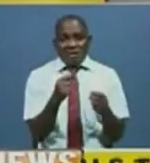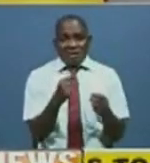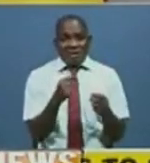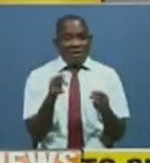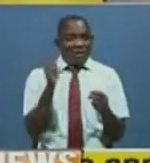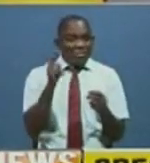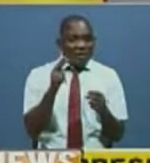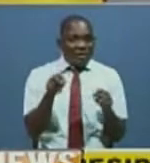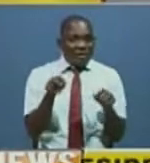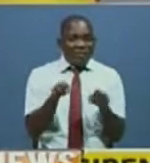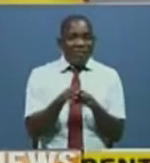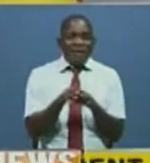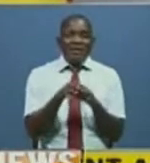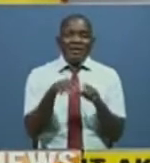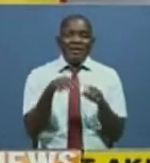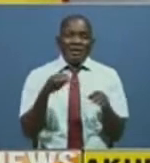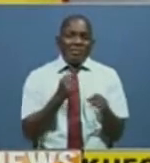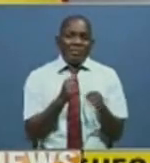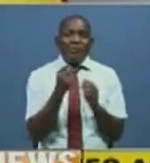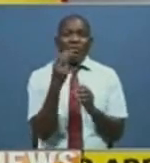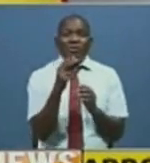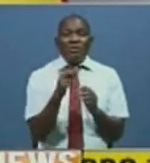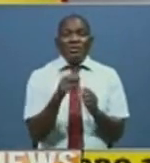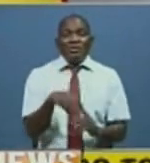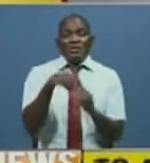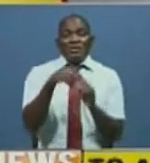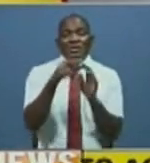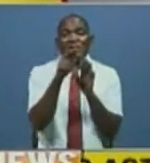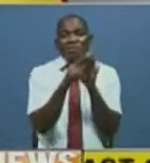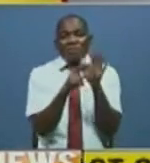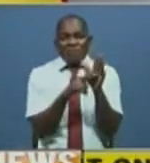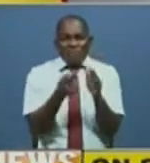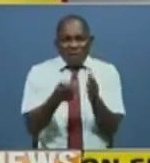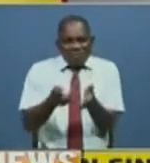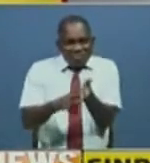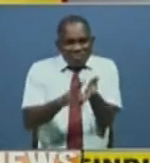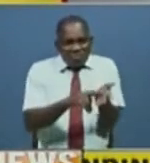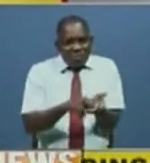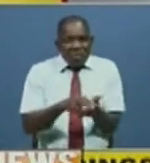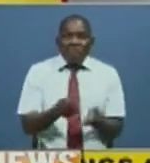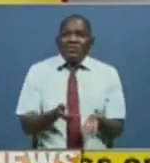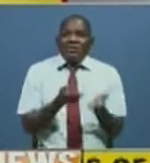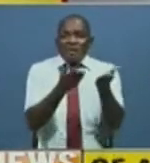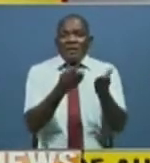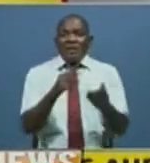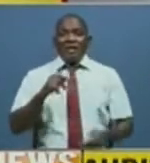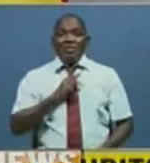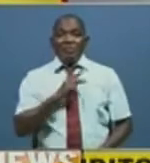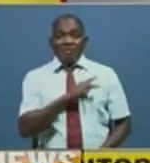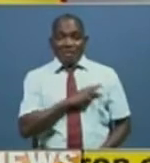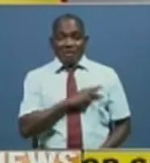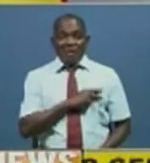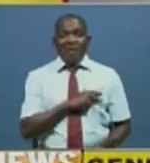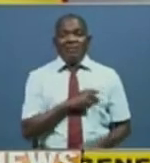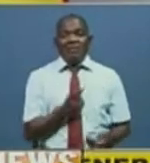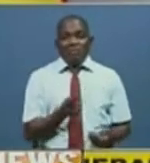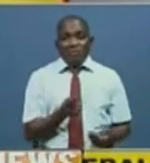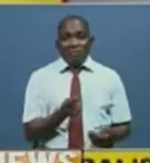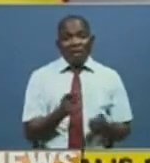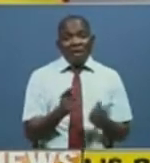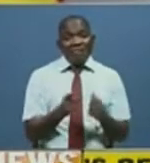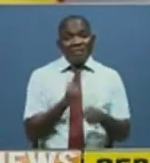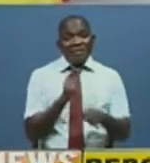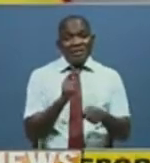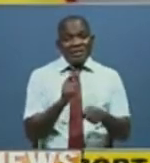the 12 statutory reports that have to be compiled and placed before Parliament in the year of Parliament. It's the first